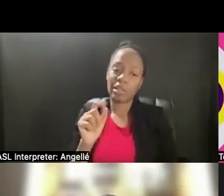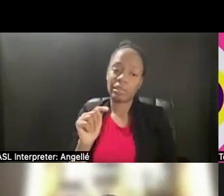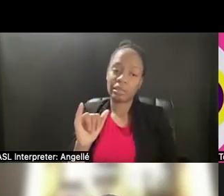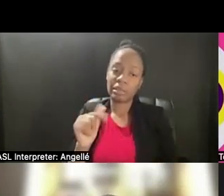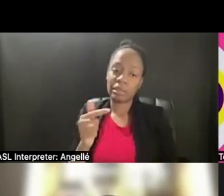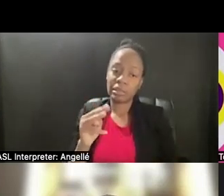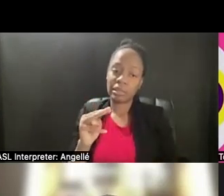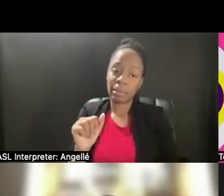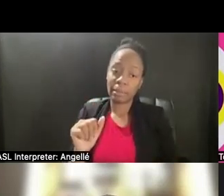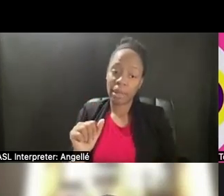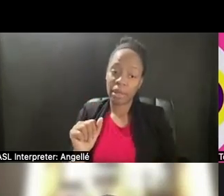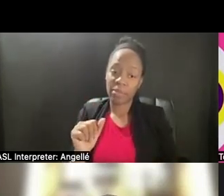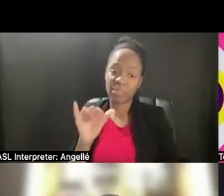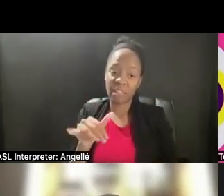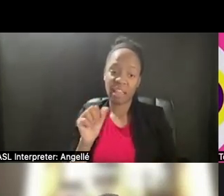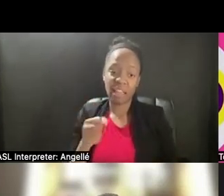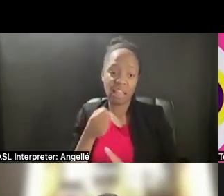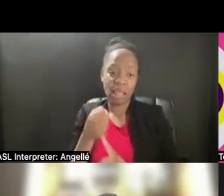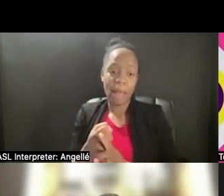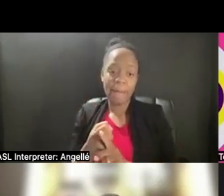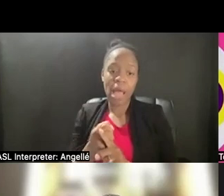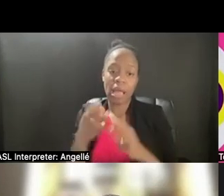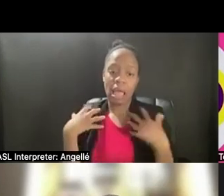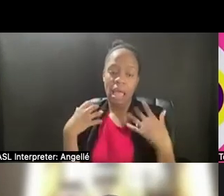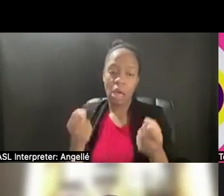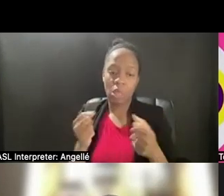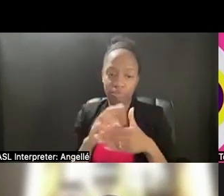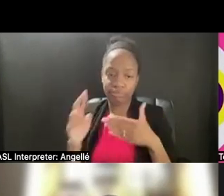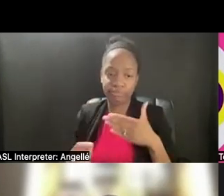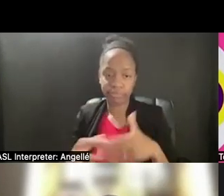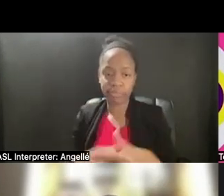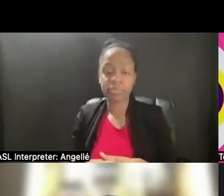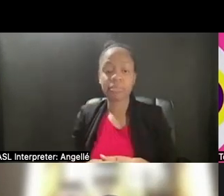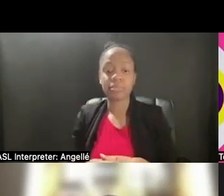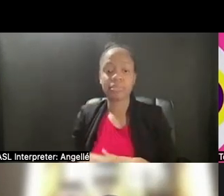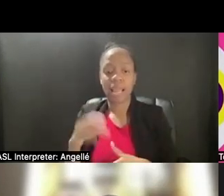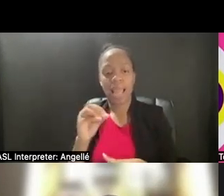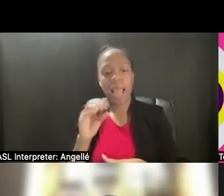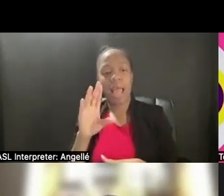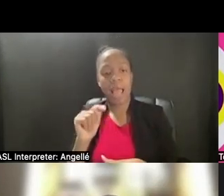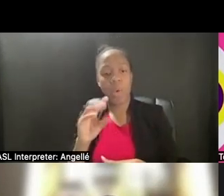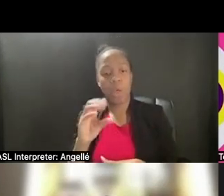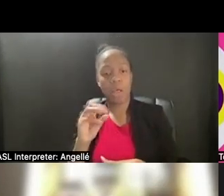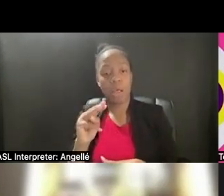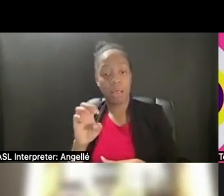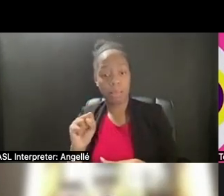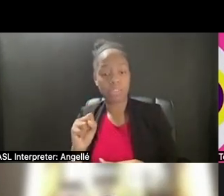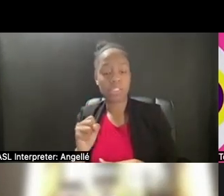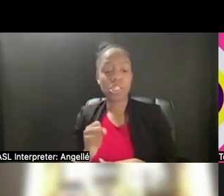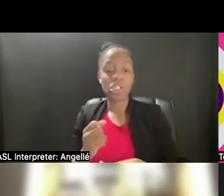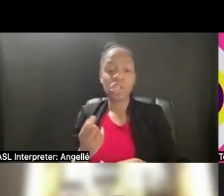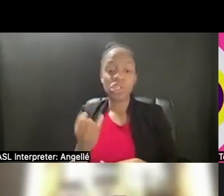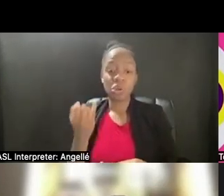is, if you move to another, excuse me, a new area and you happen to be a person living with HIV,